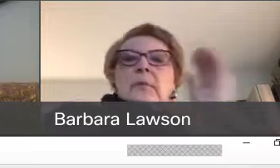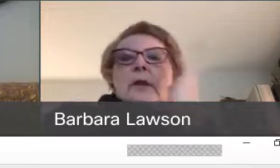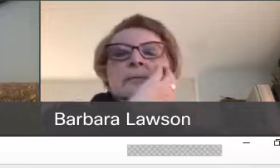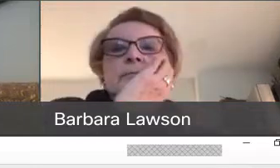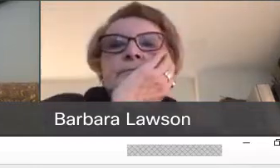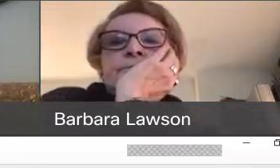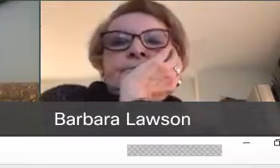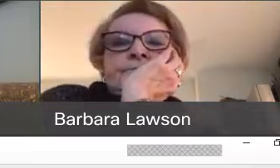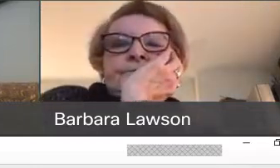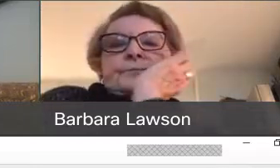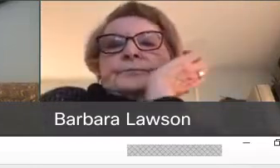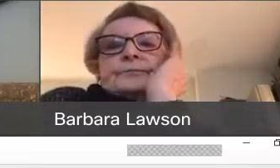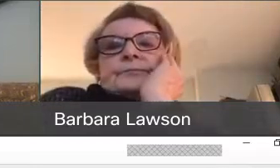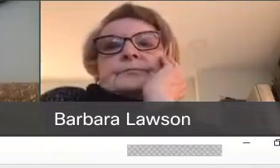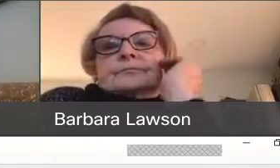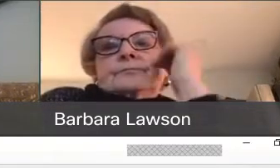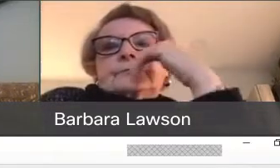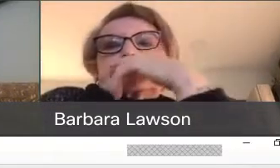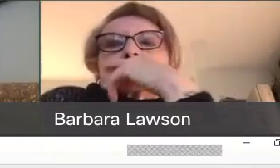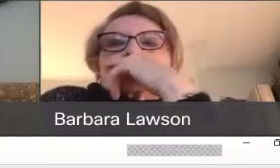Holly.